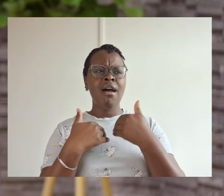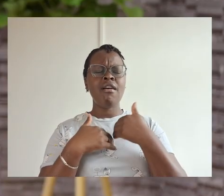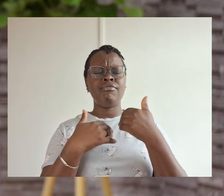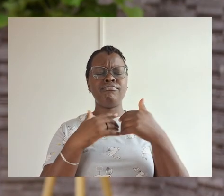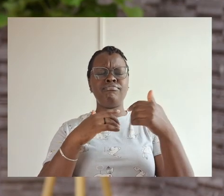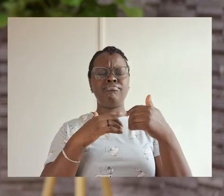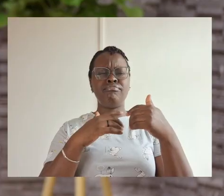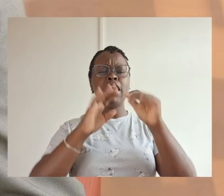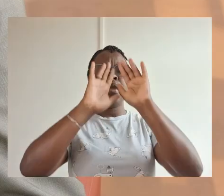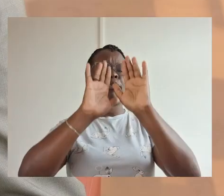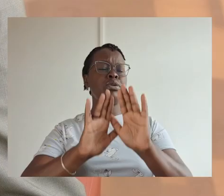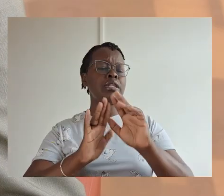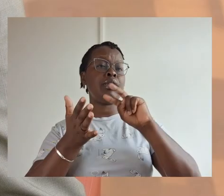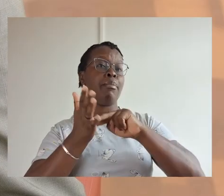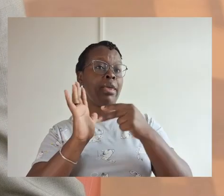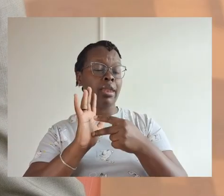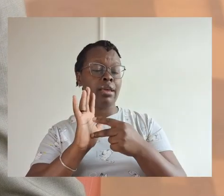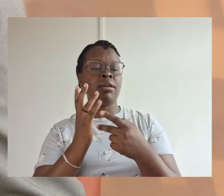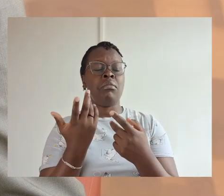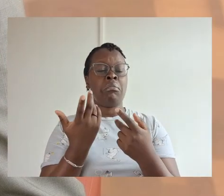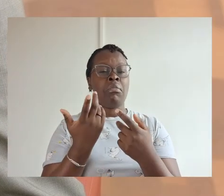has a lot of content in it, including